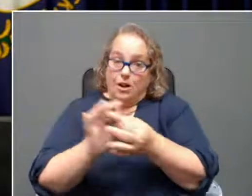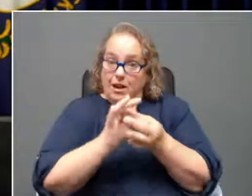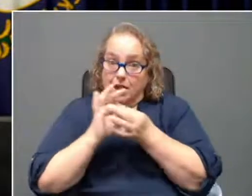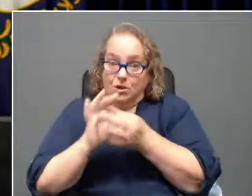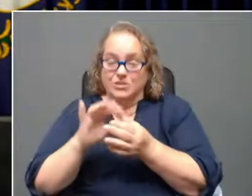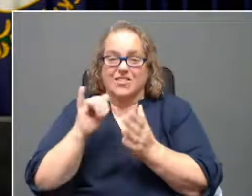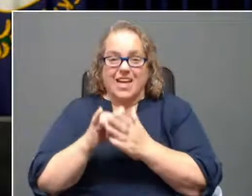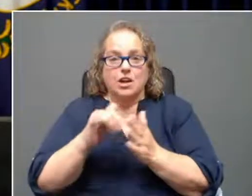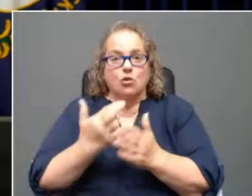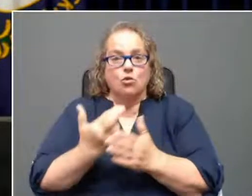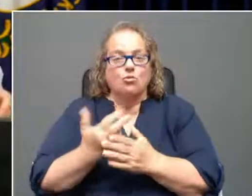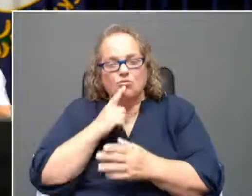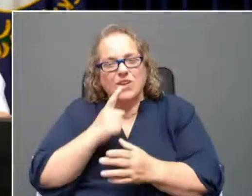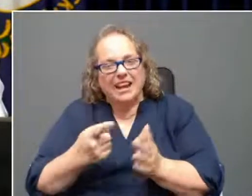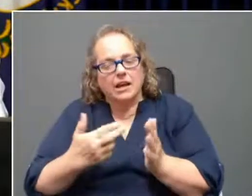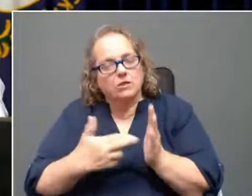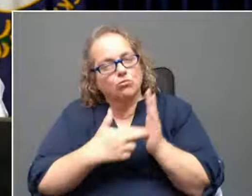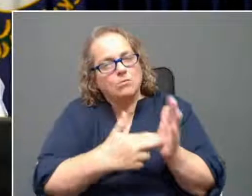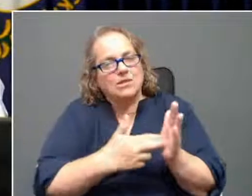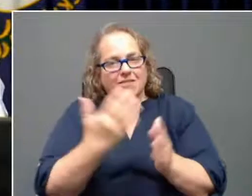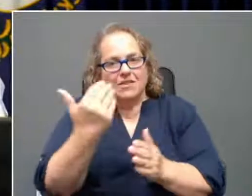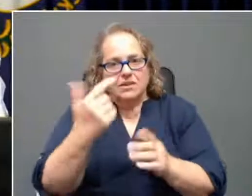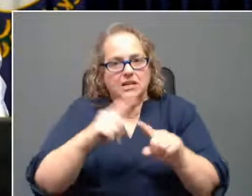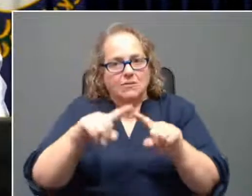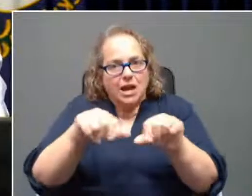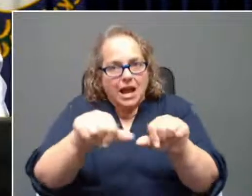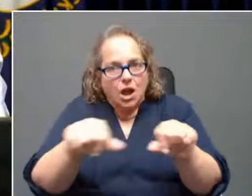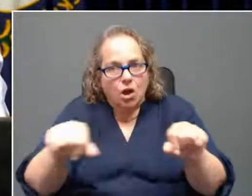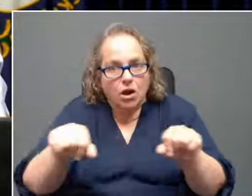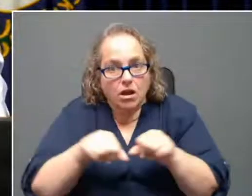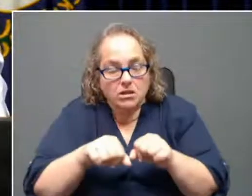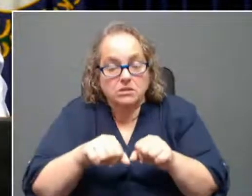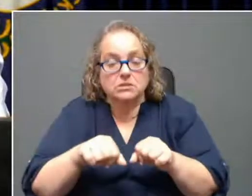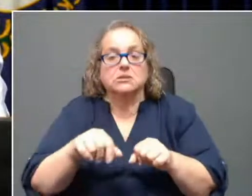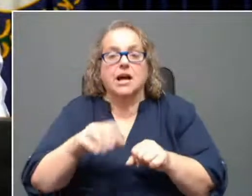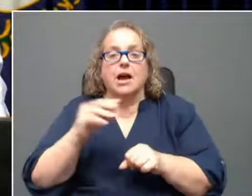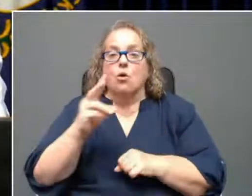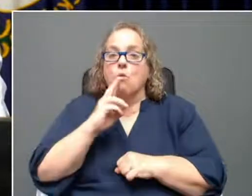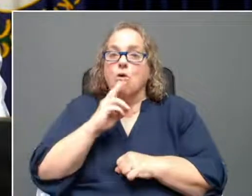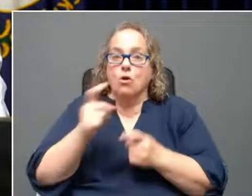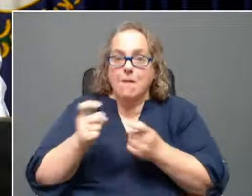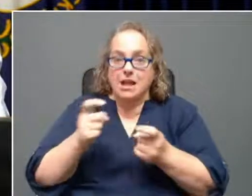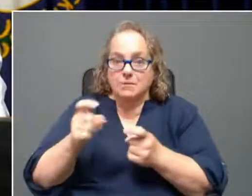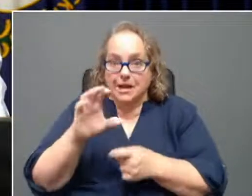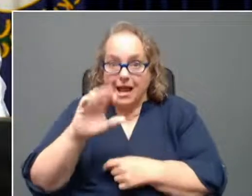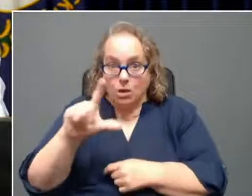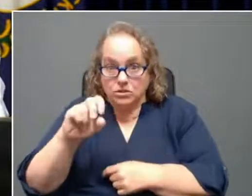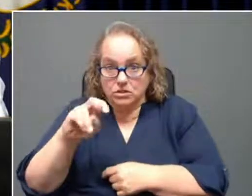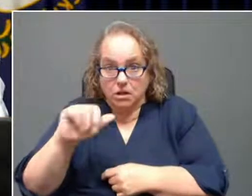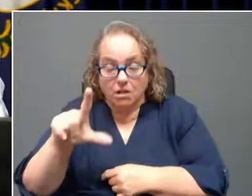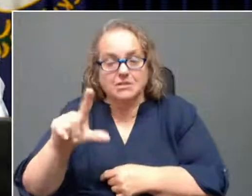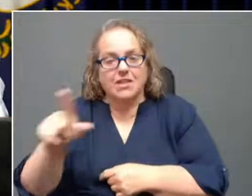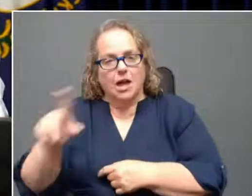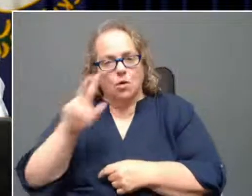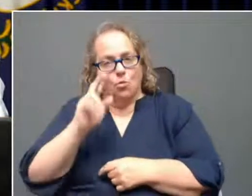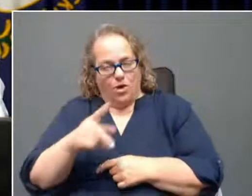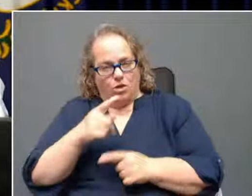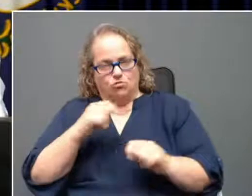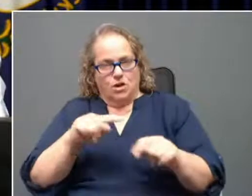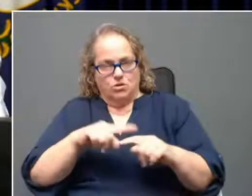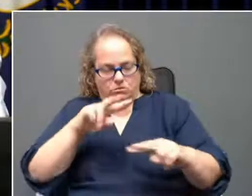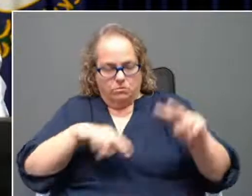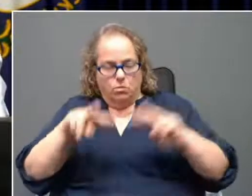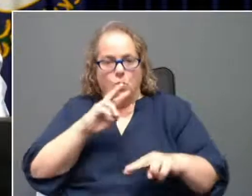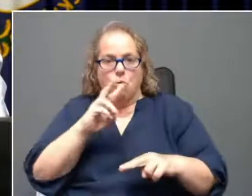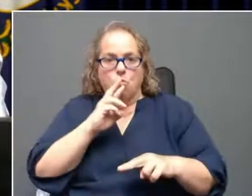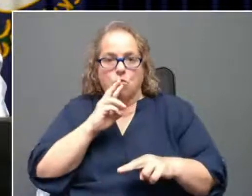area development districts and area water management councils may submit project profiles through the Water Resource Information System